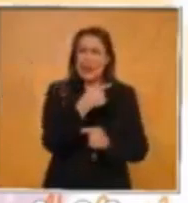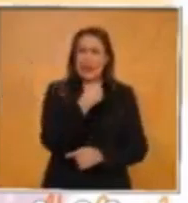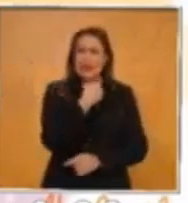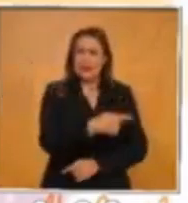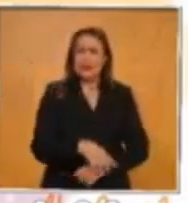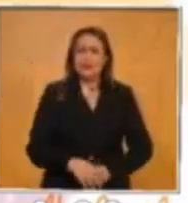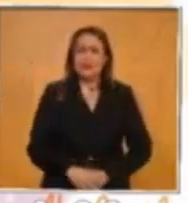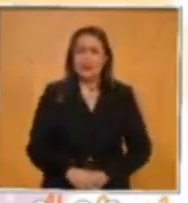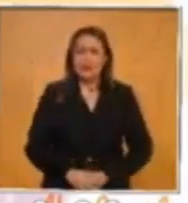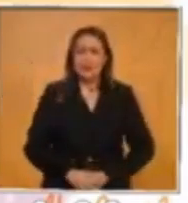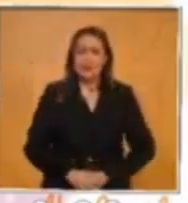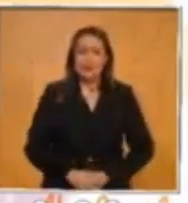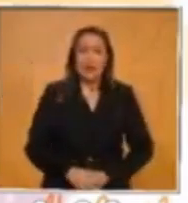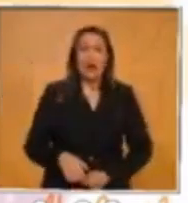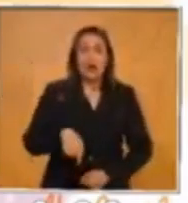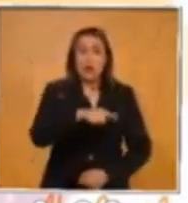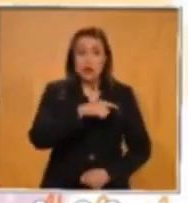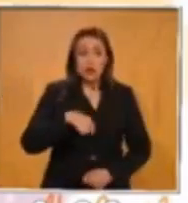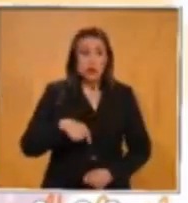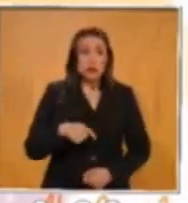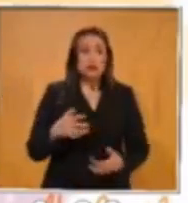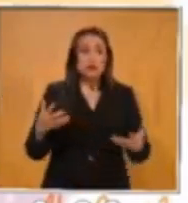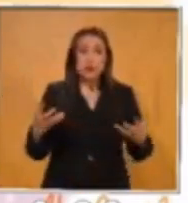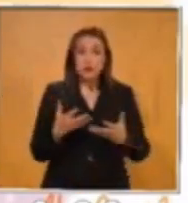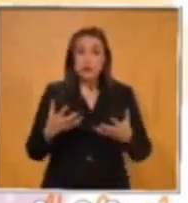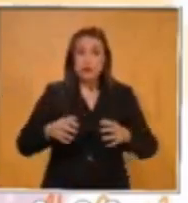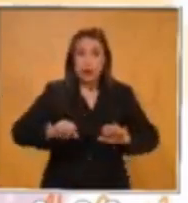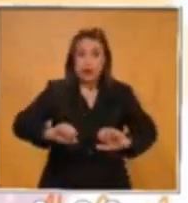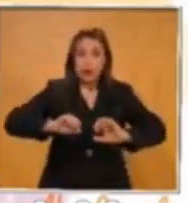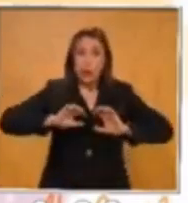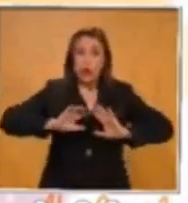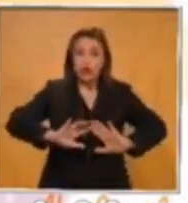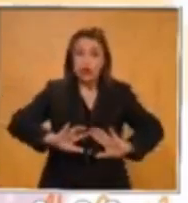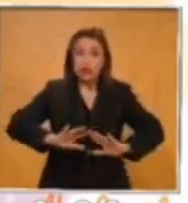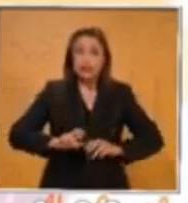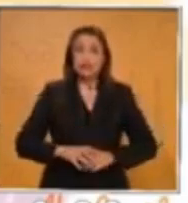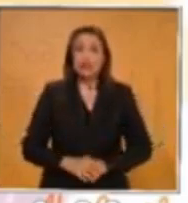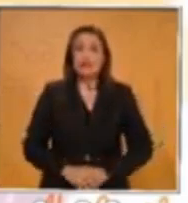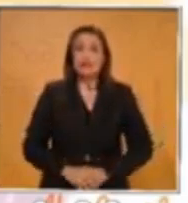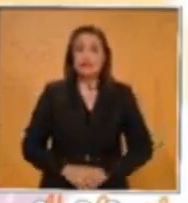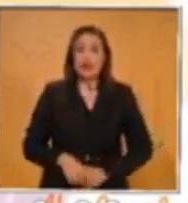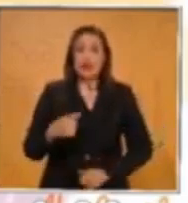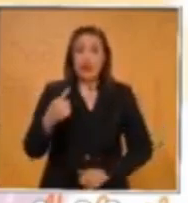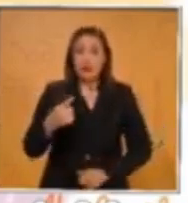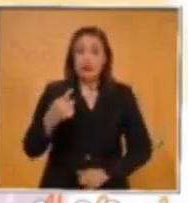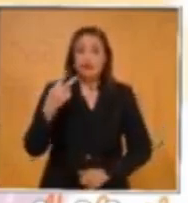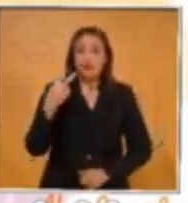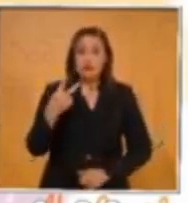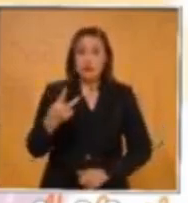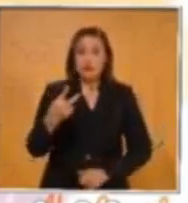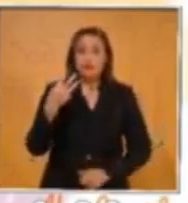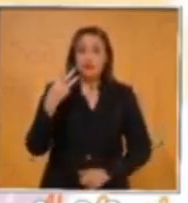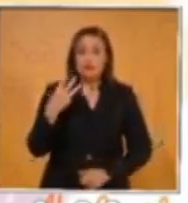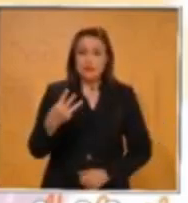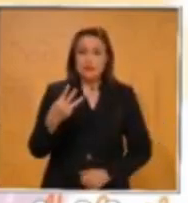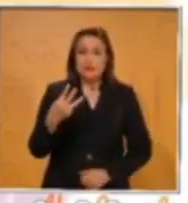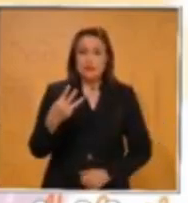because we are going to make 10 push-ups. 1, 2,